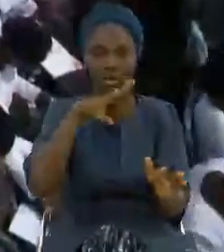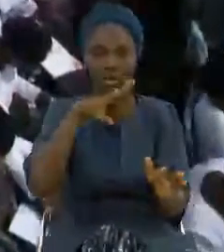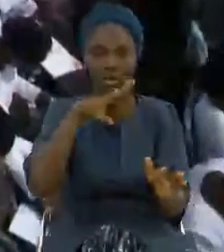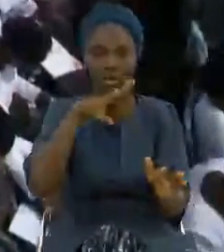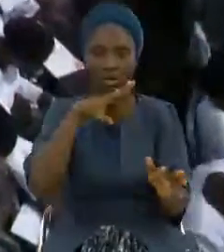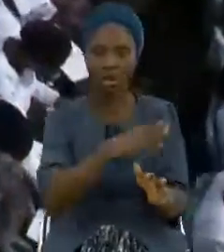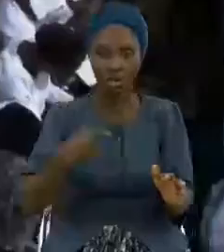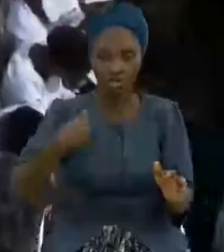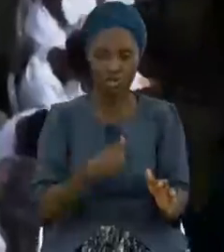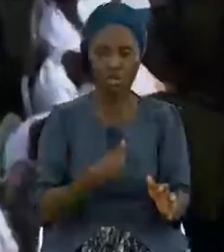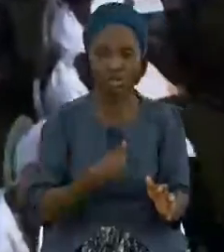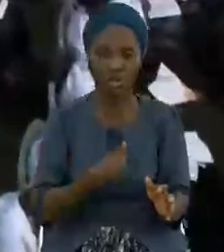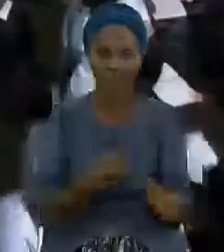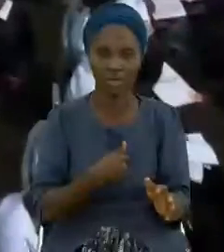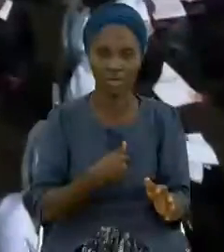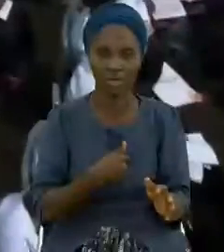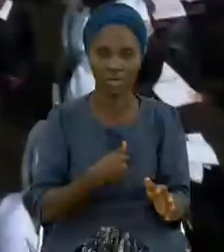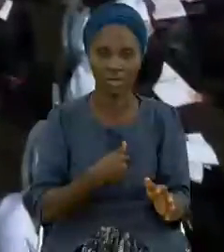And we